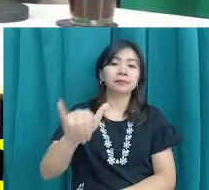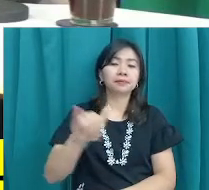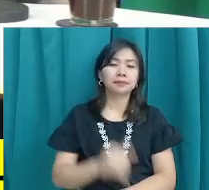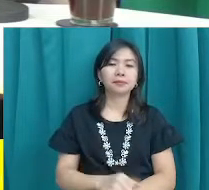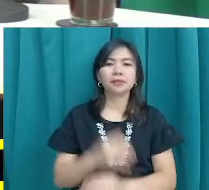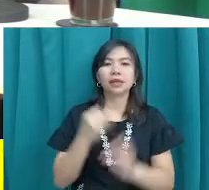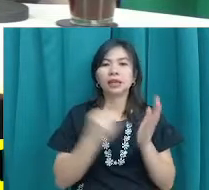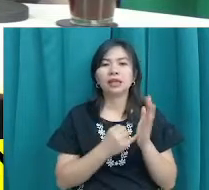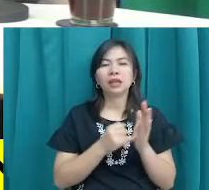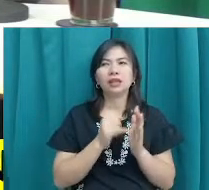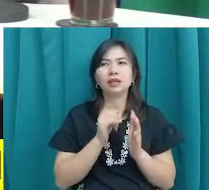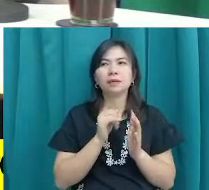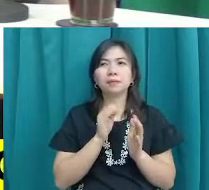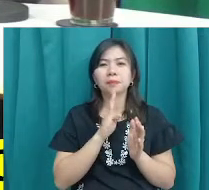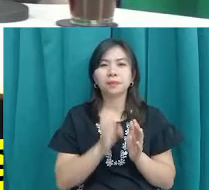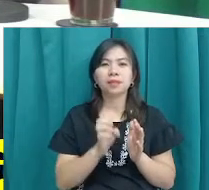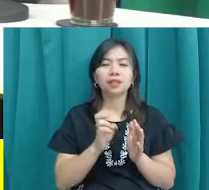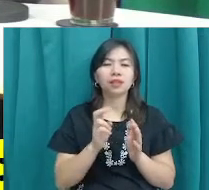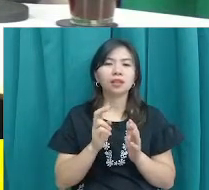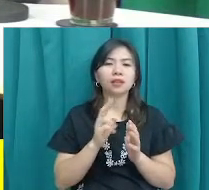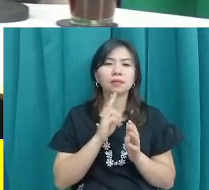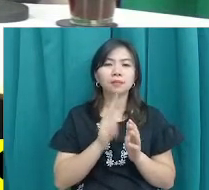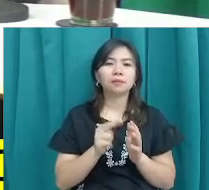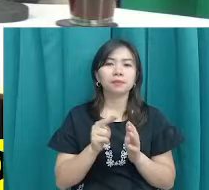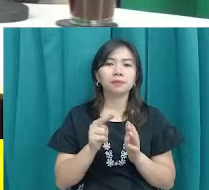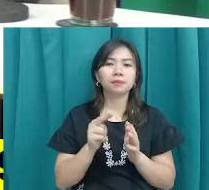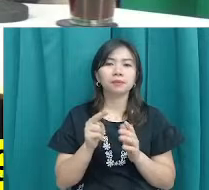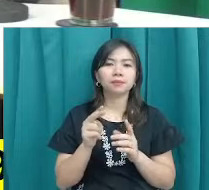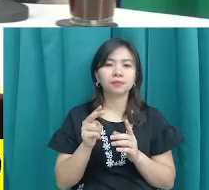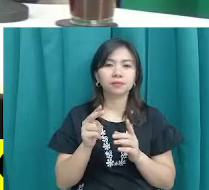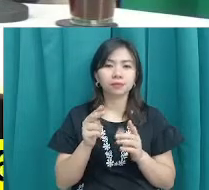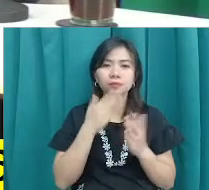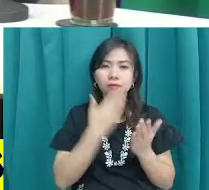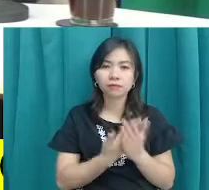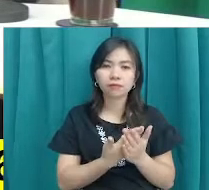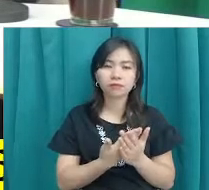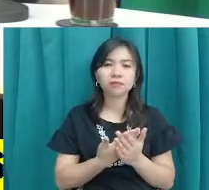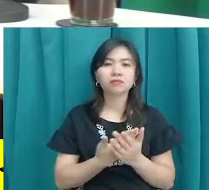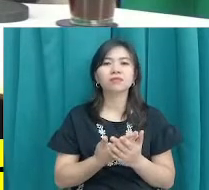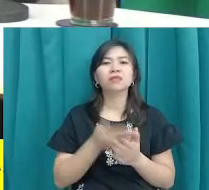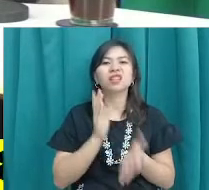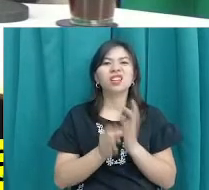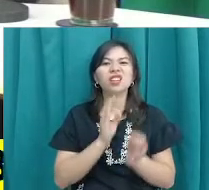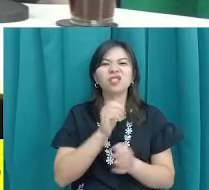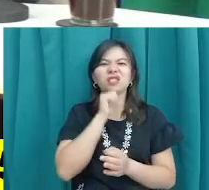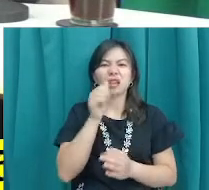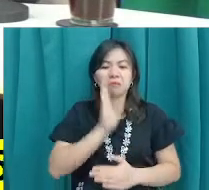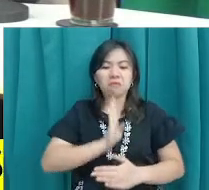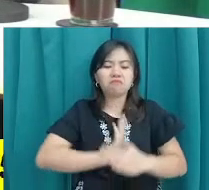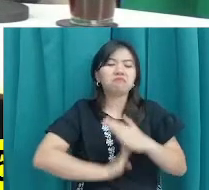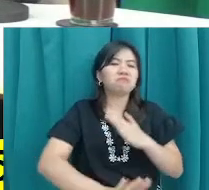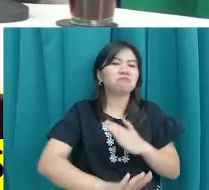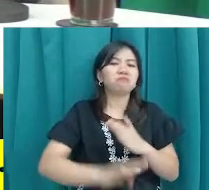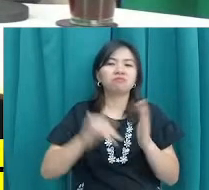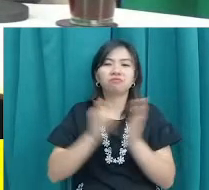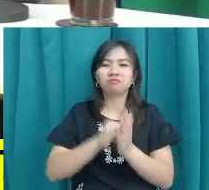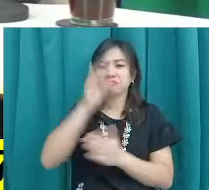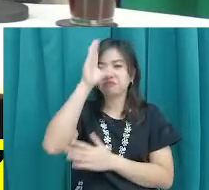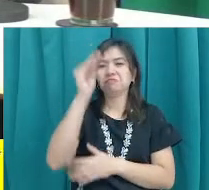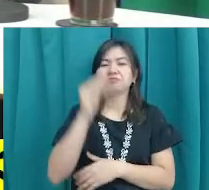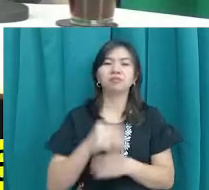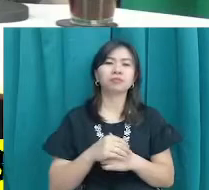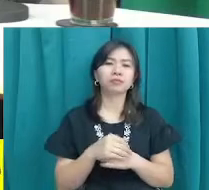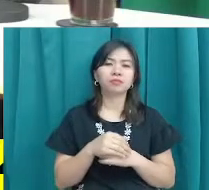good for that man if he had not been born. Sabi ng Panginoon Jesucristo, the Son of